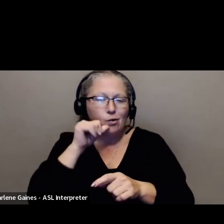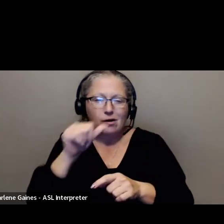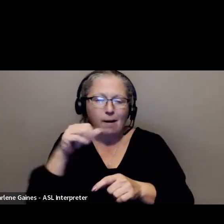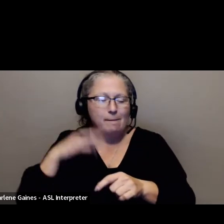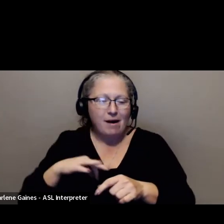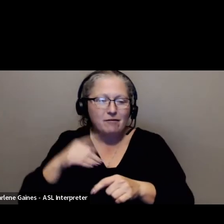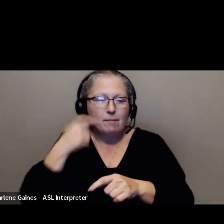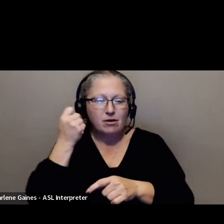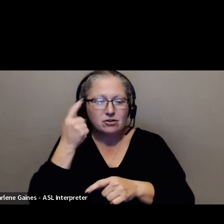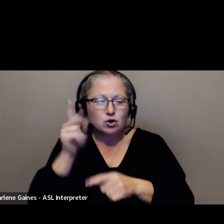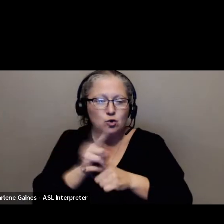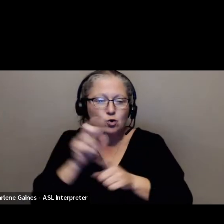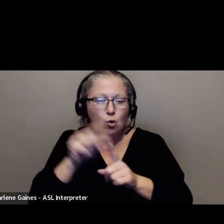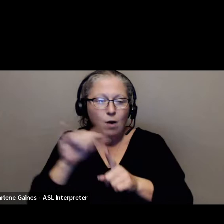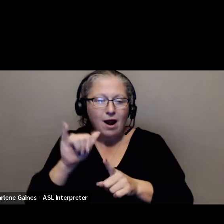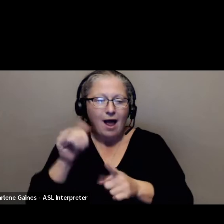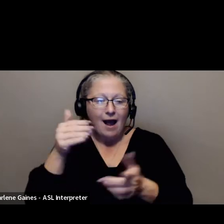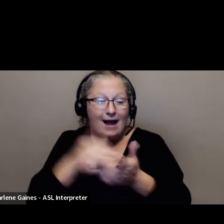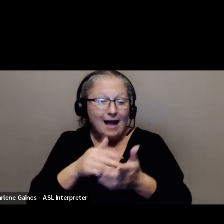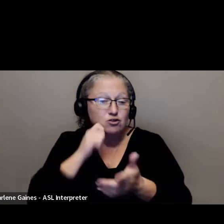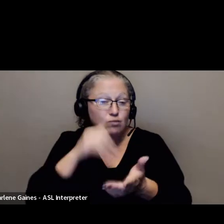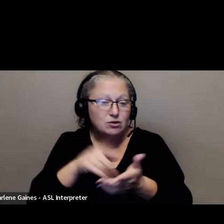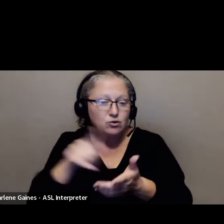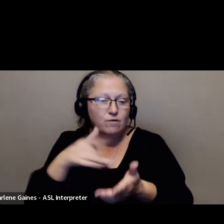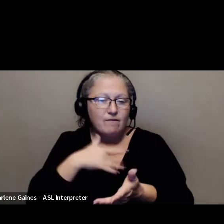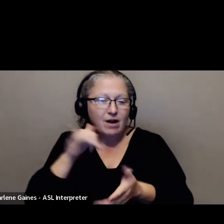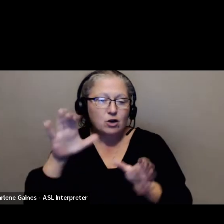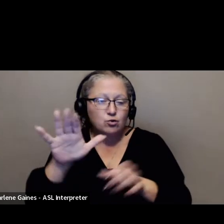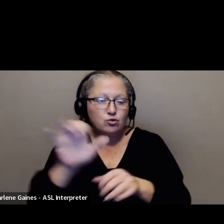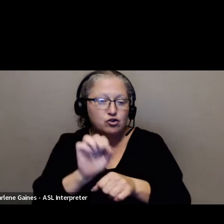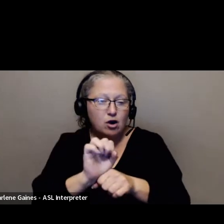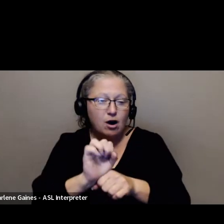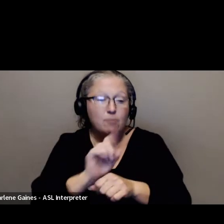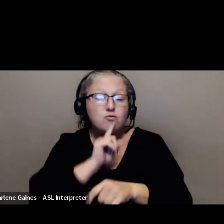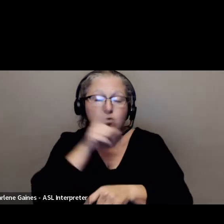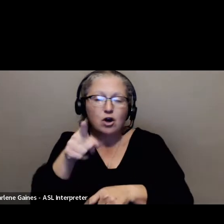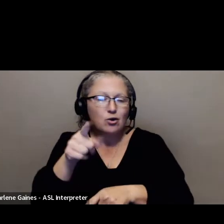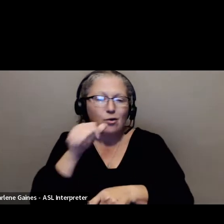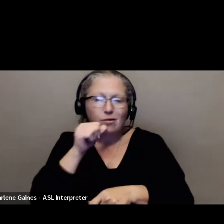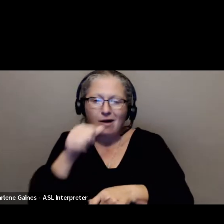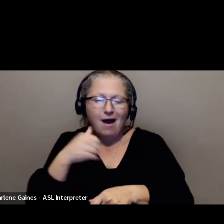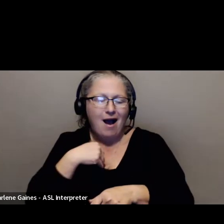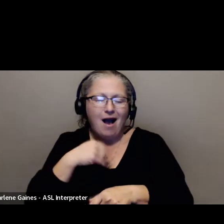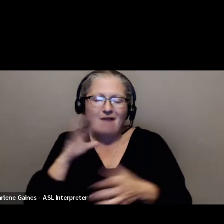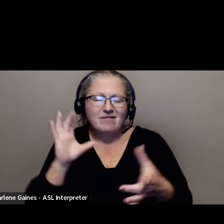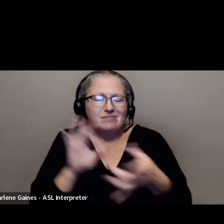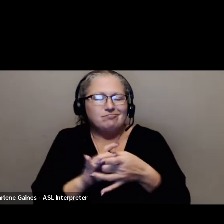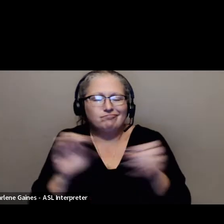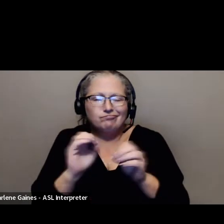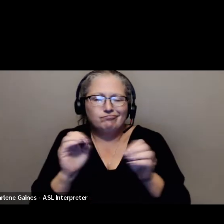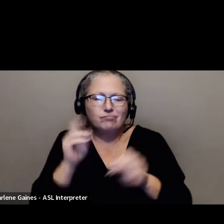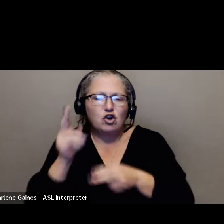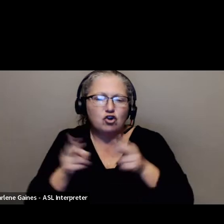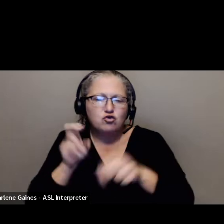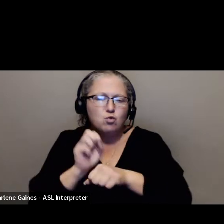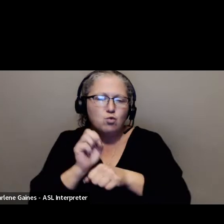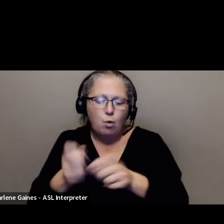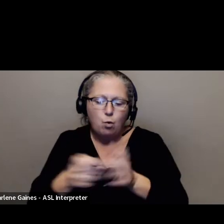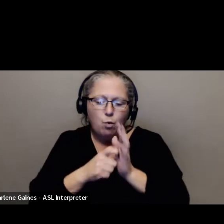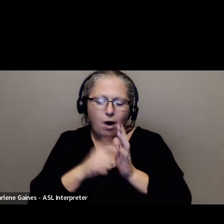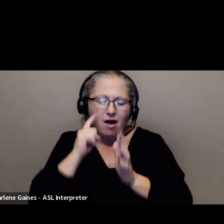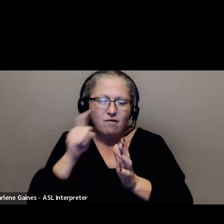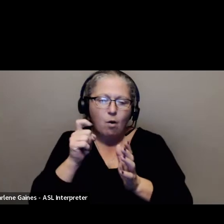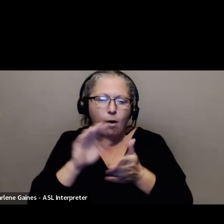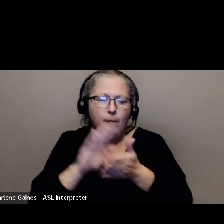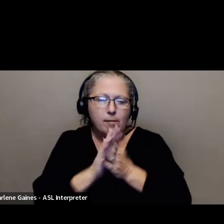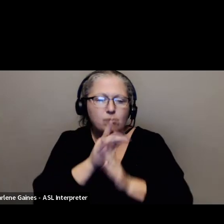understand that by using words like anti-racism, you can feel like you've done your job, but in truth, you lack any real attachment to them and to the urgent work required to materialize